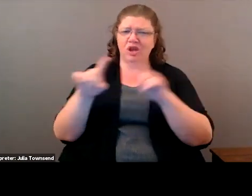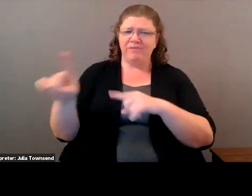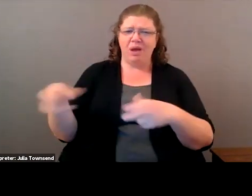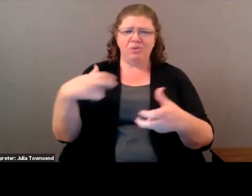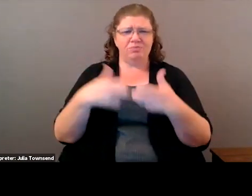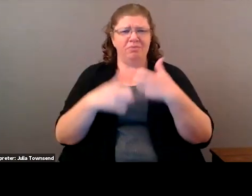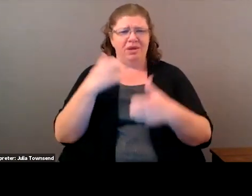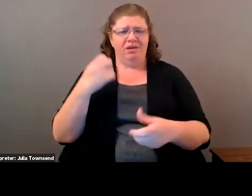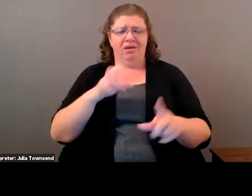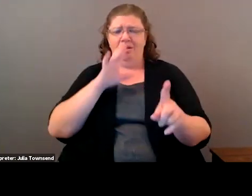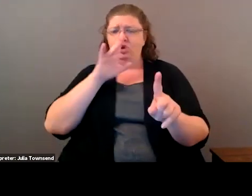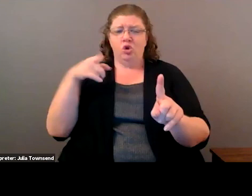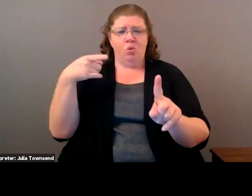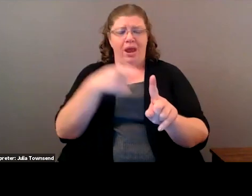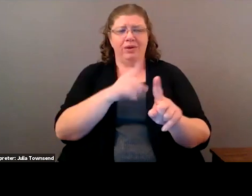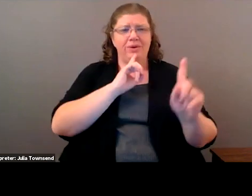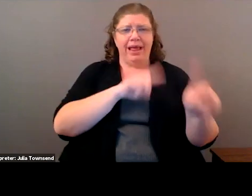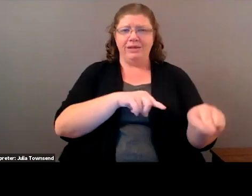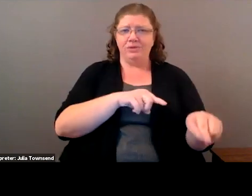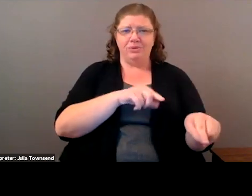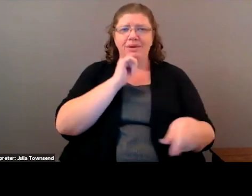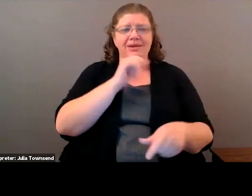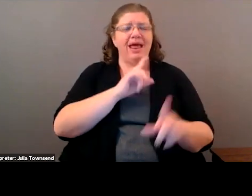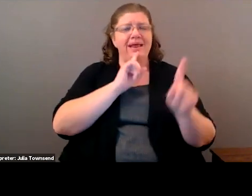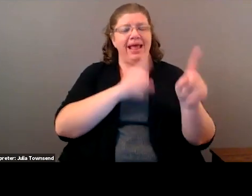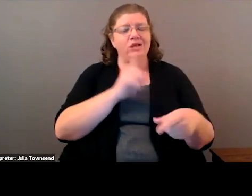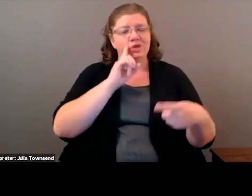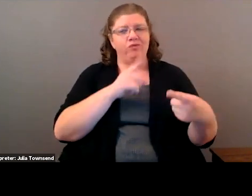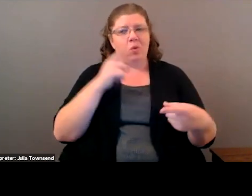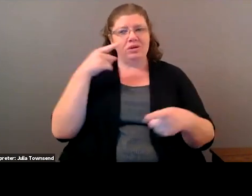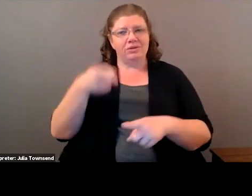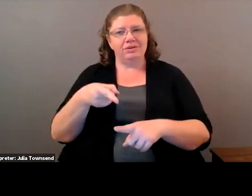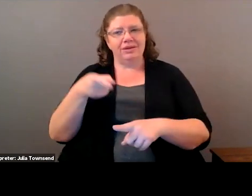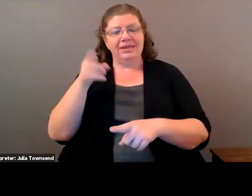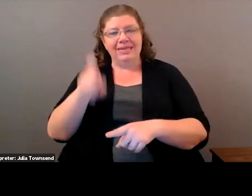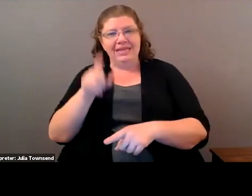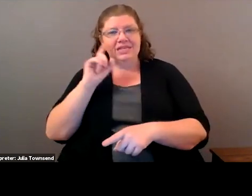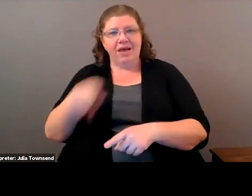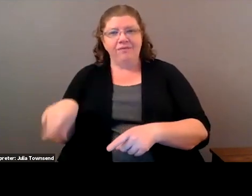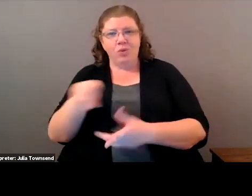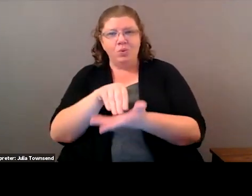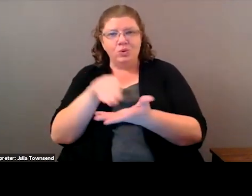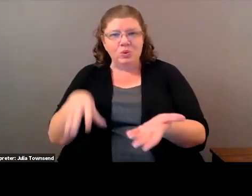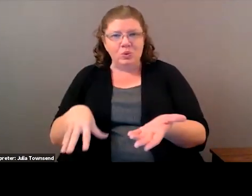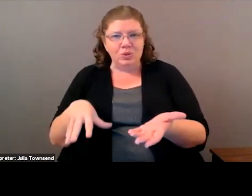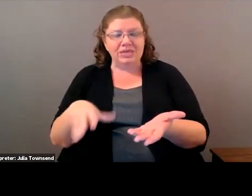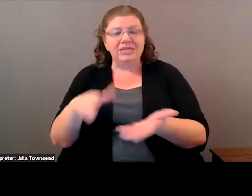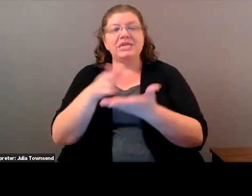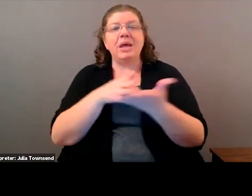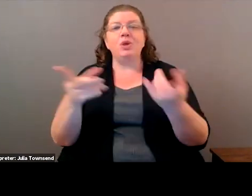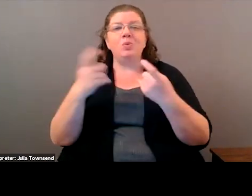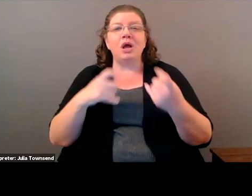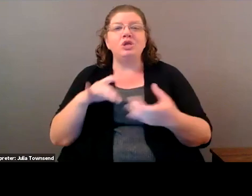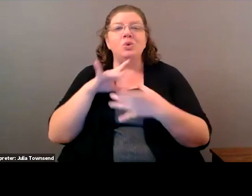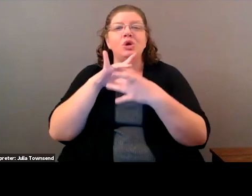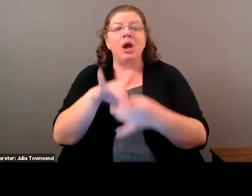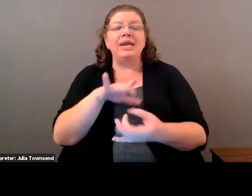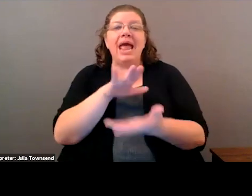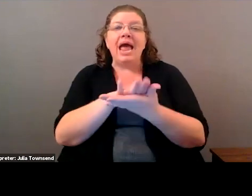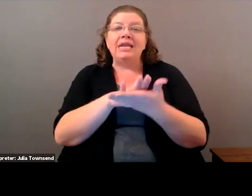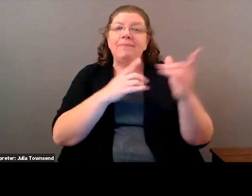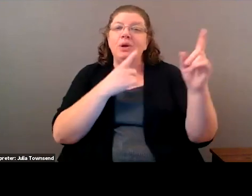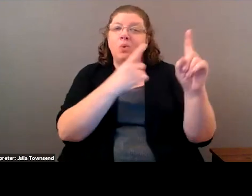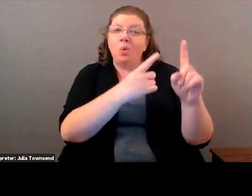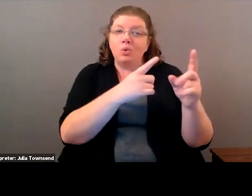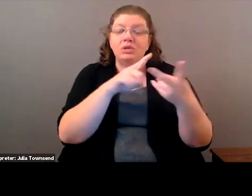directed to an answer, but not answers directed towards the specific needs of LCAP students. Some of the questions were in regard to academic goals, but